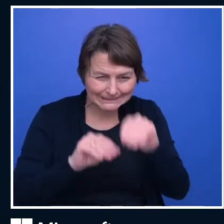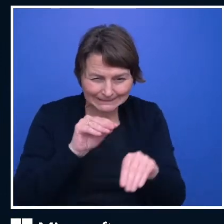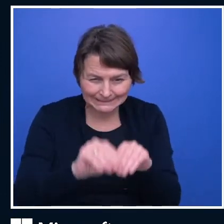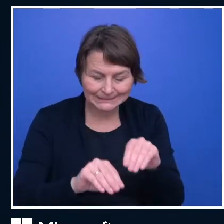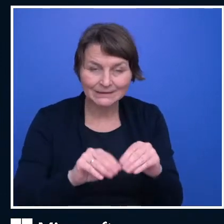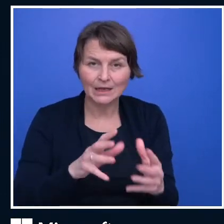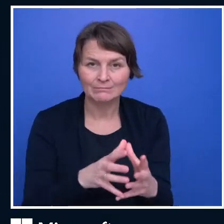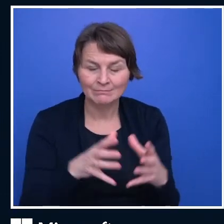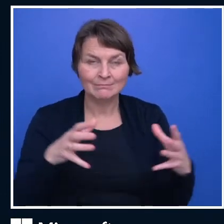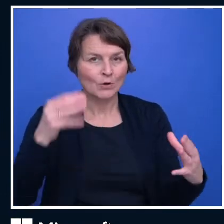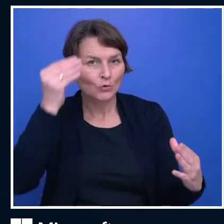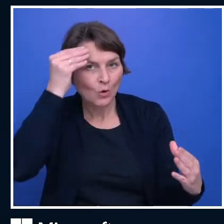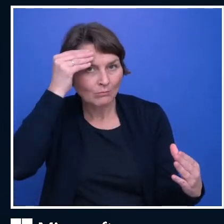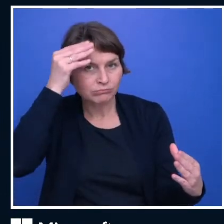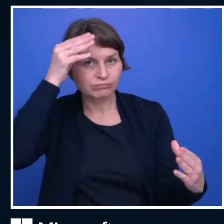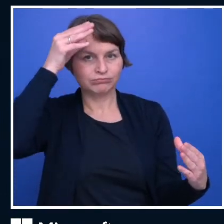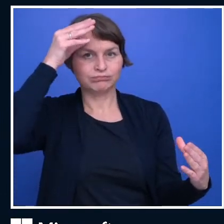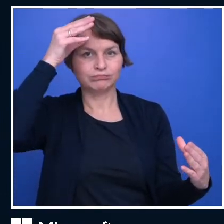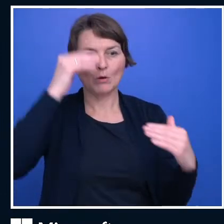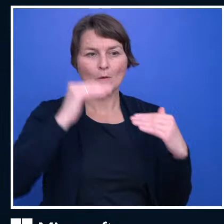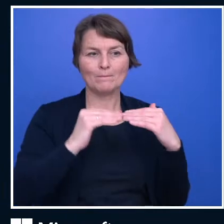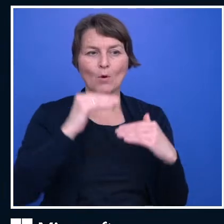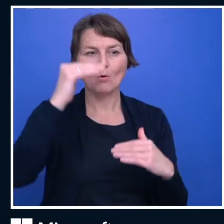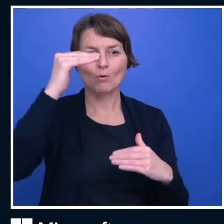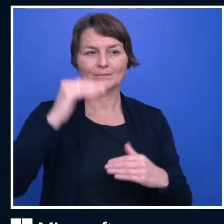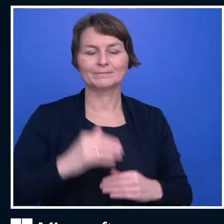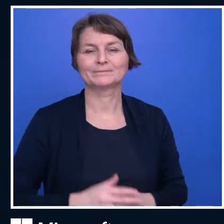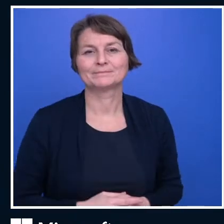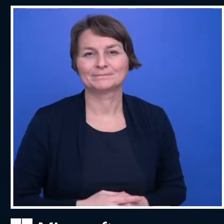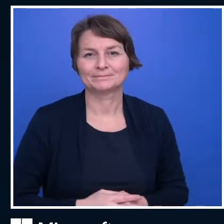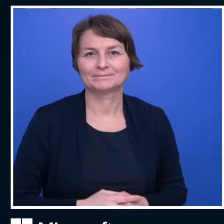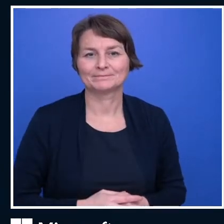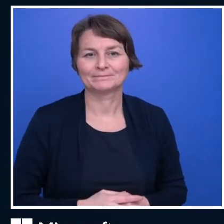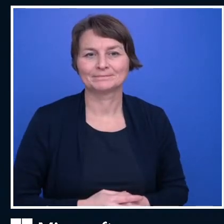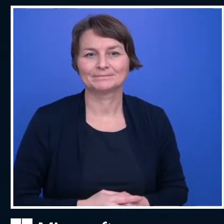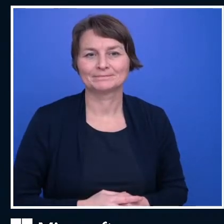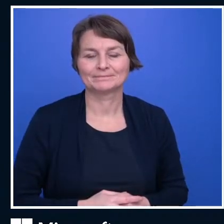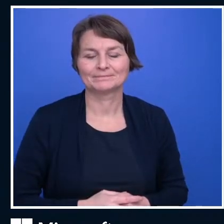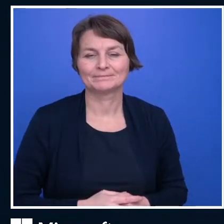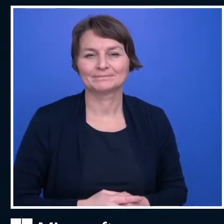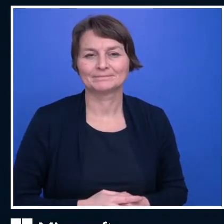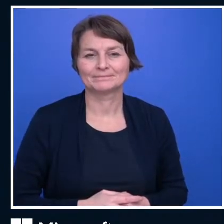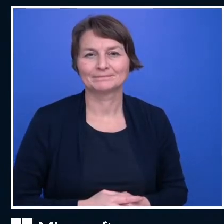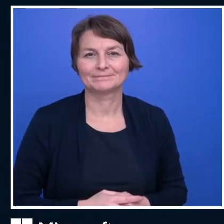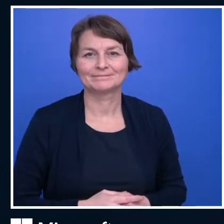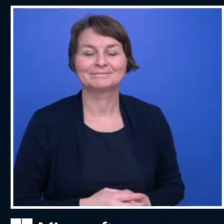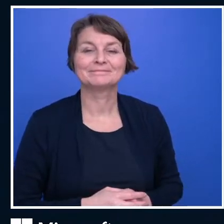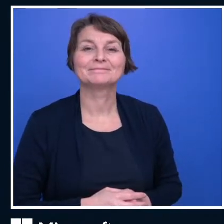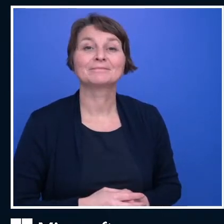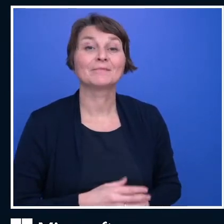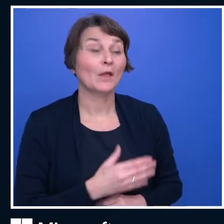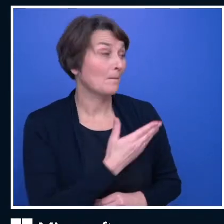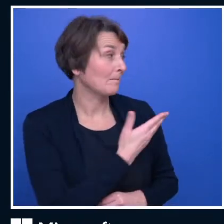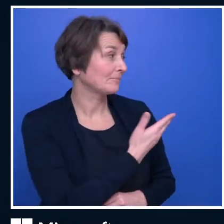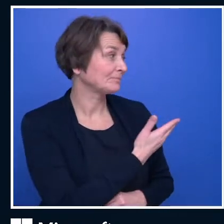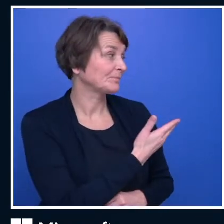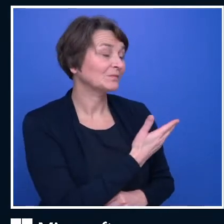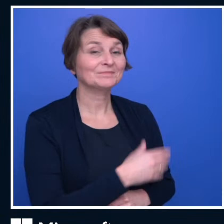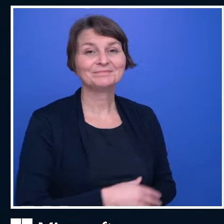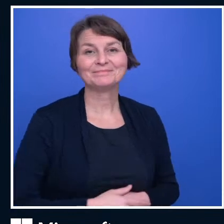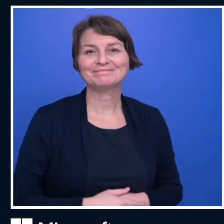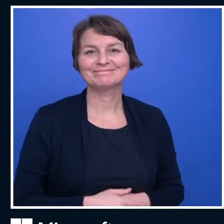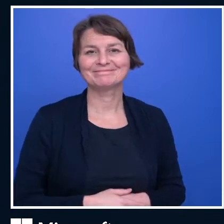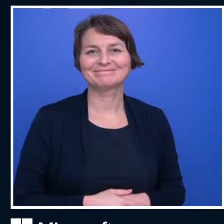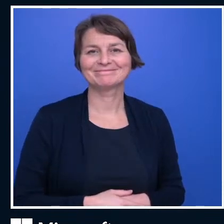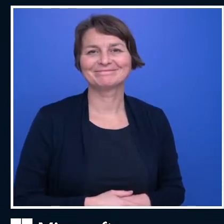a code run through in a while. Yeah. So again, it's a